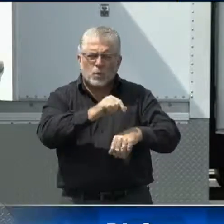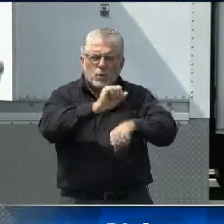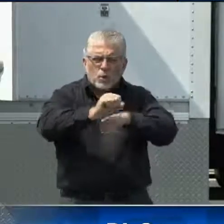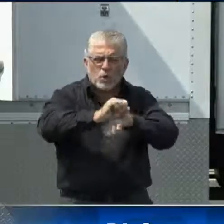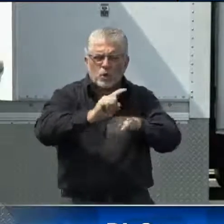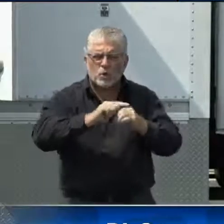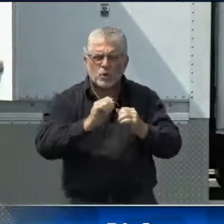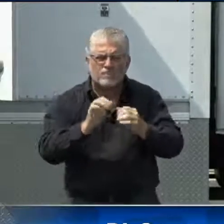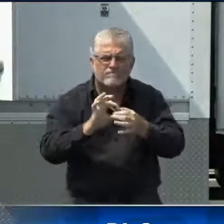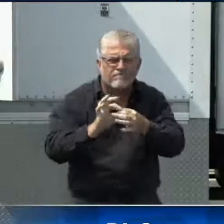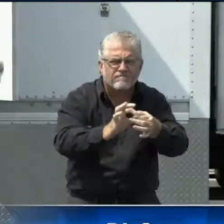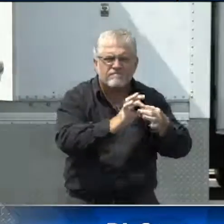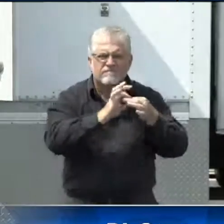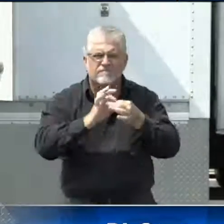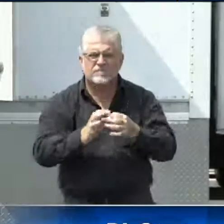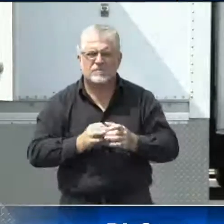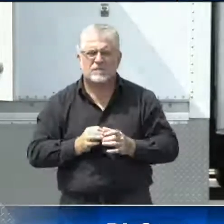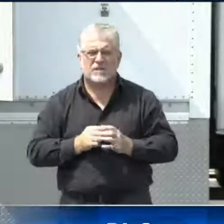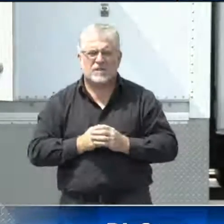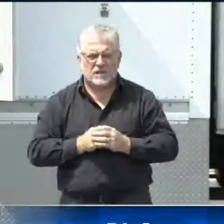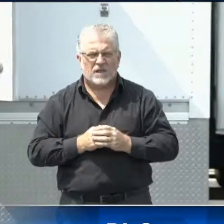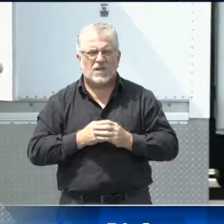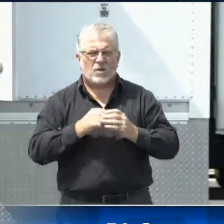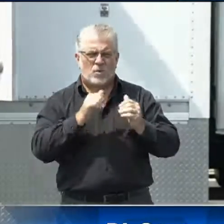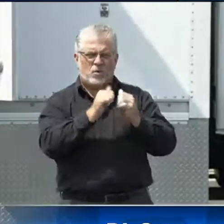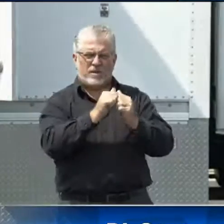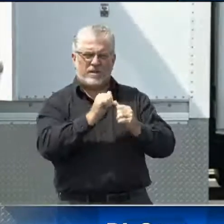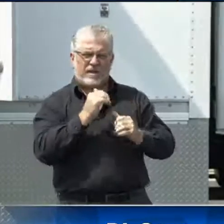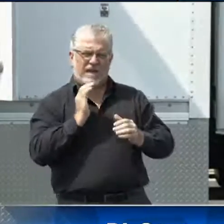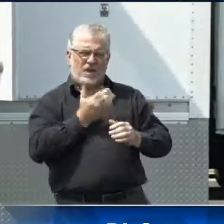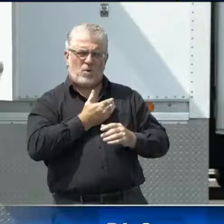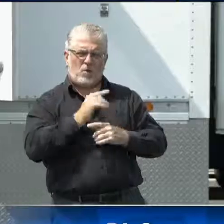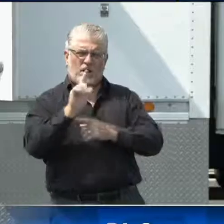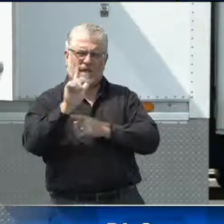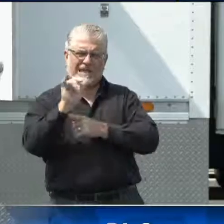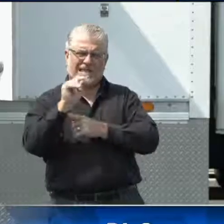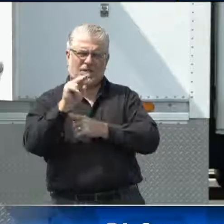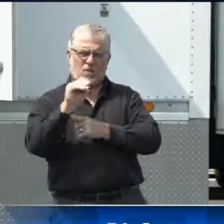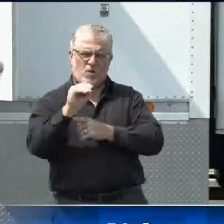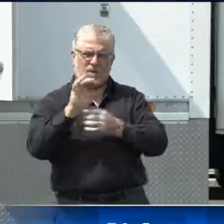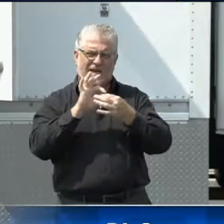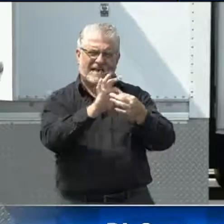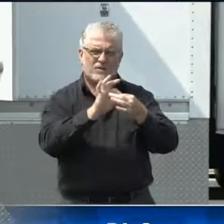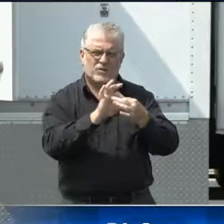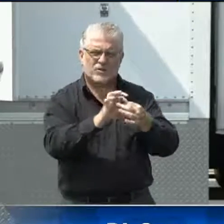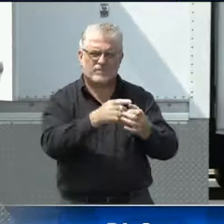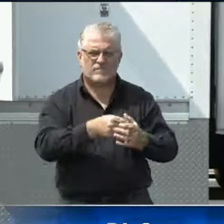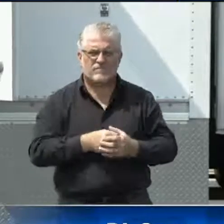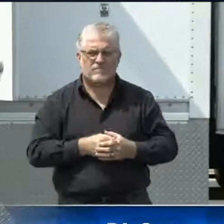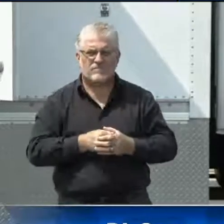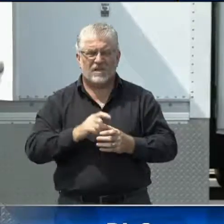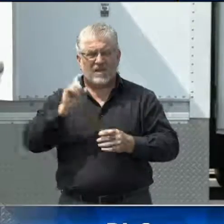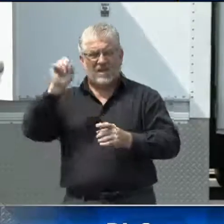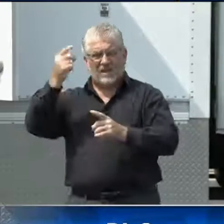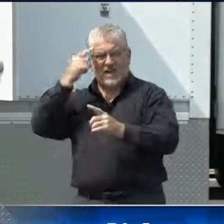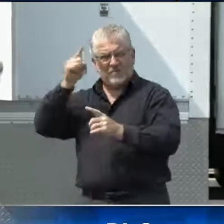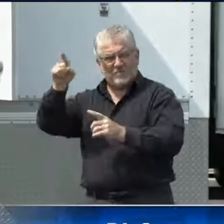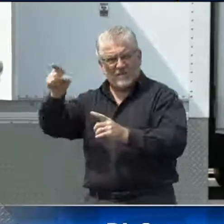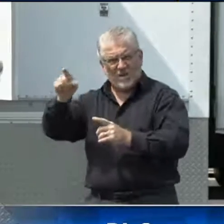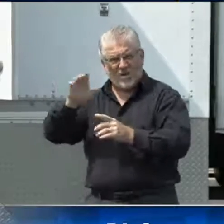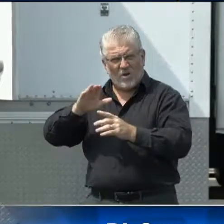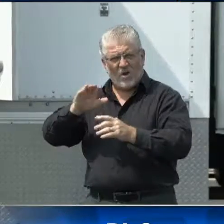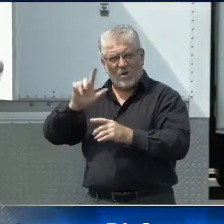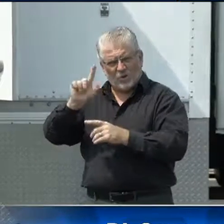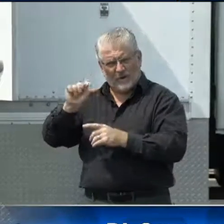organizations like the Latino Connection. The Lieutenant Governor's Task Force and our own Department of Health Equity Task